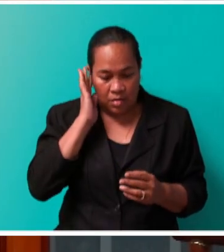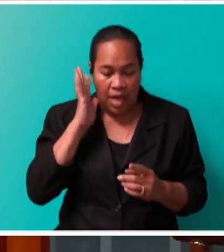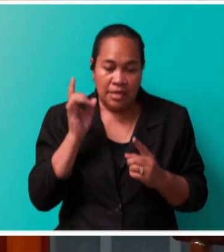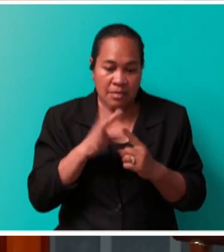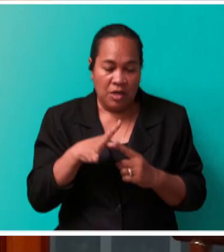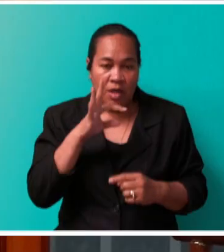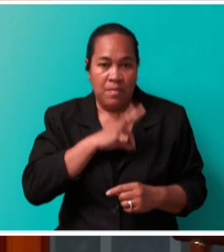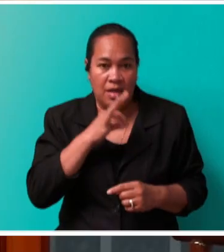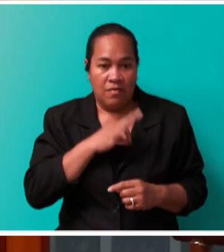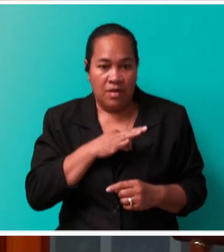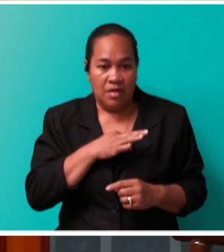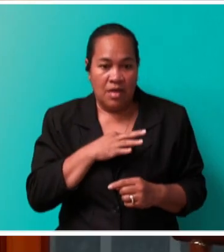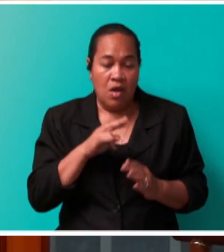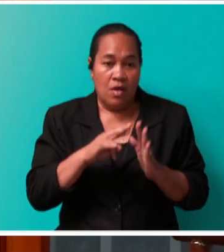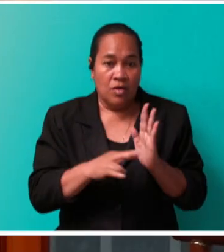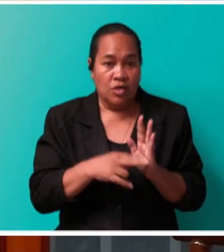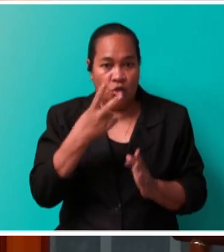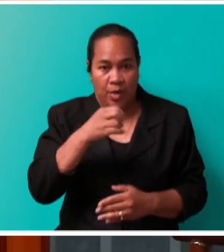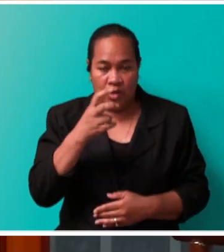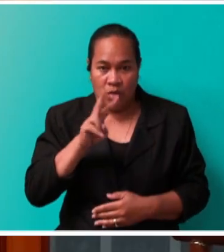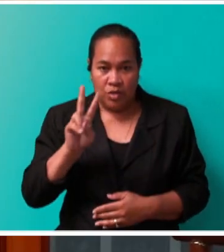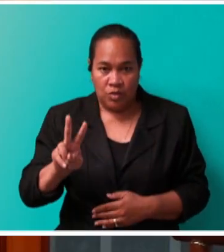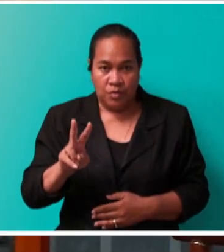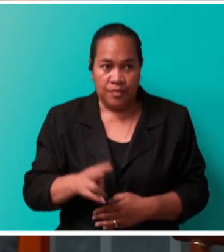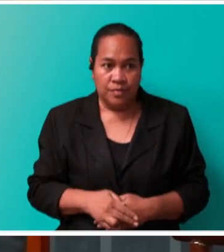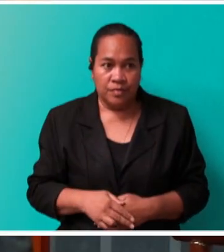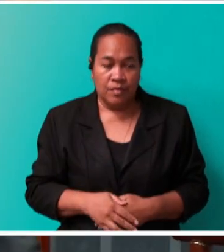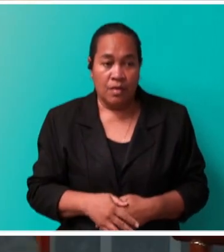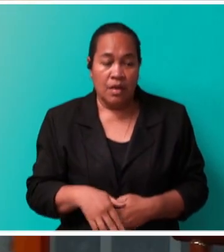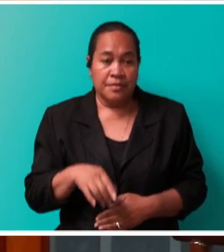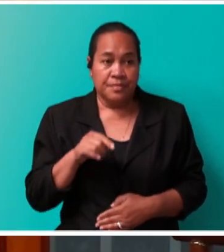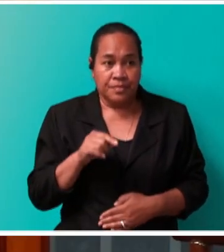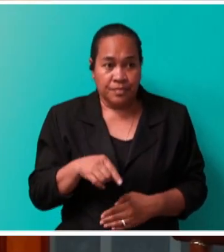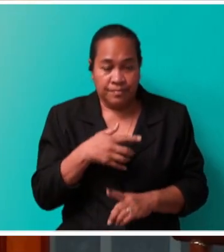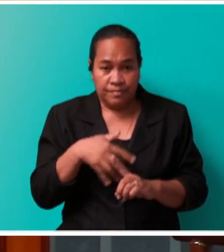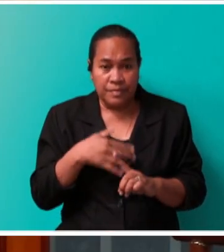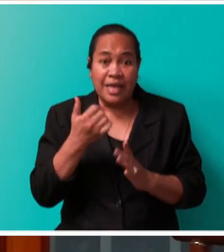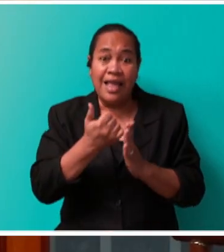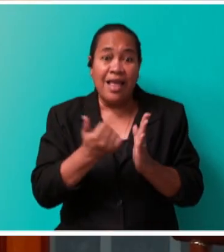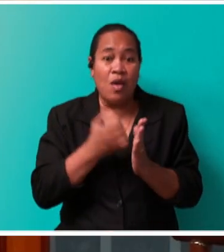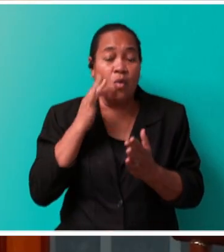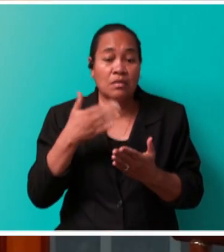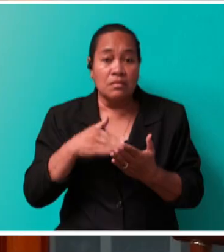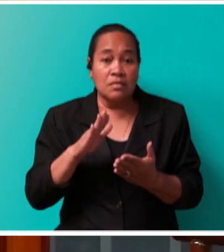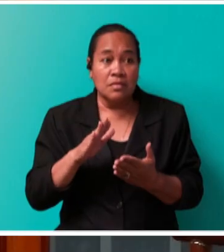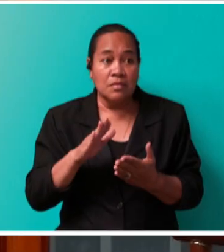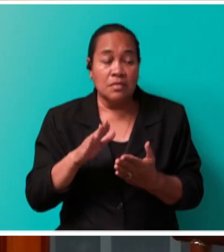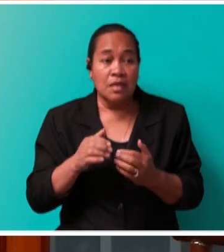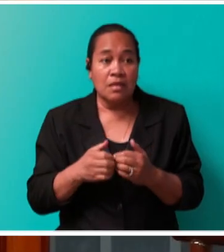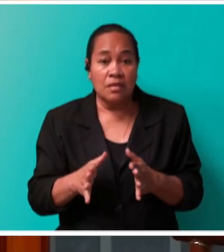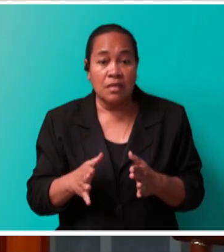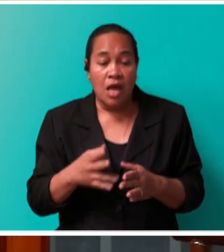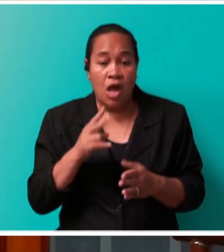Regulations of 2022. By way of background, Mr. Speaker, sir, the Act was enacted and came into effect in